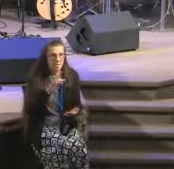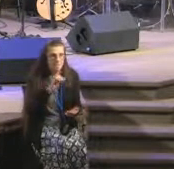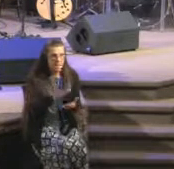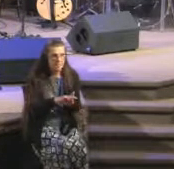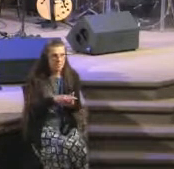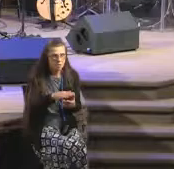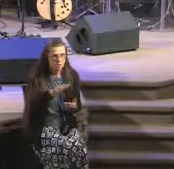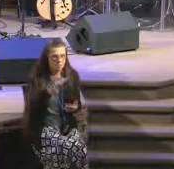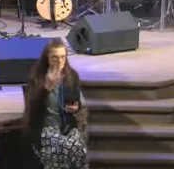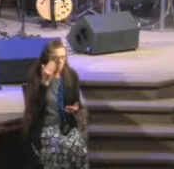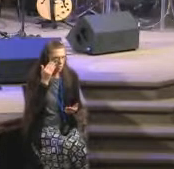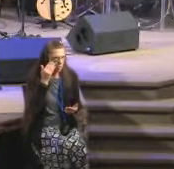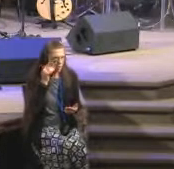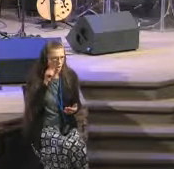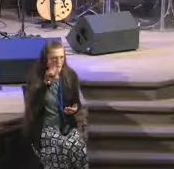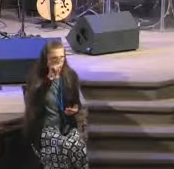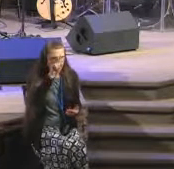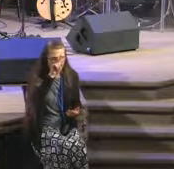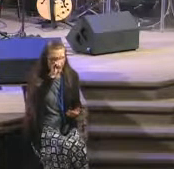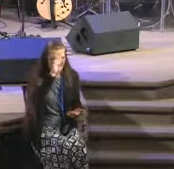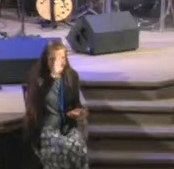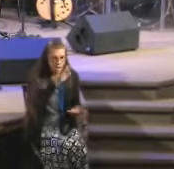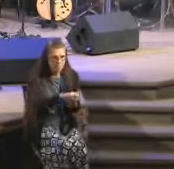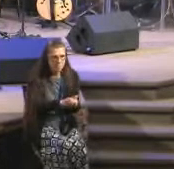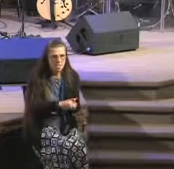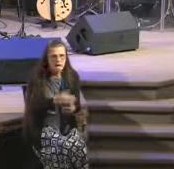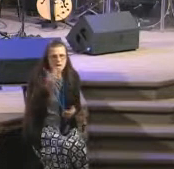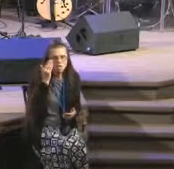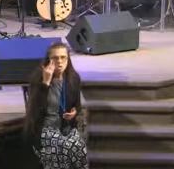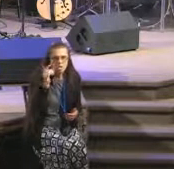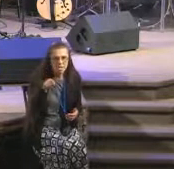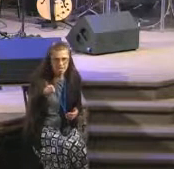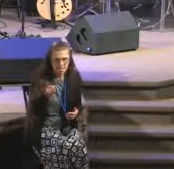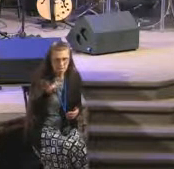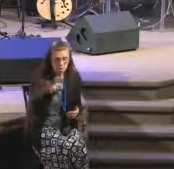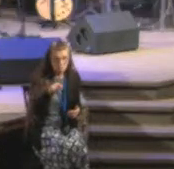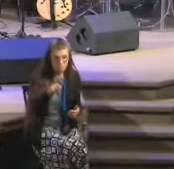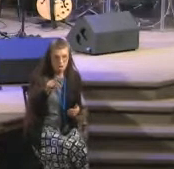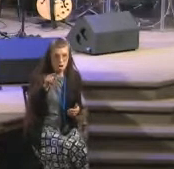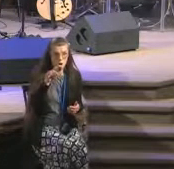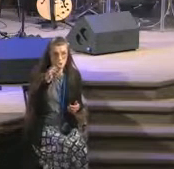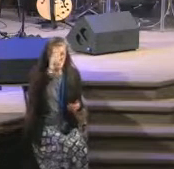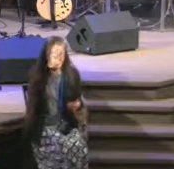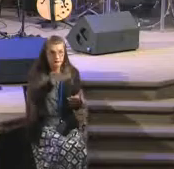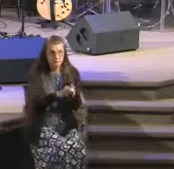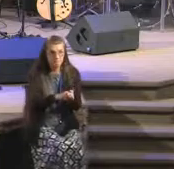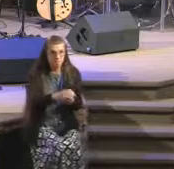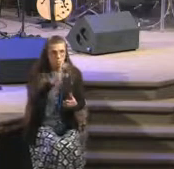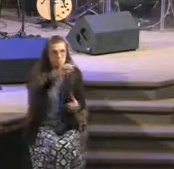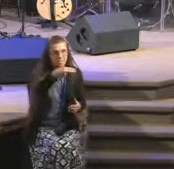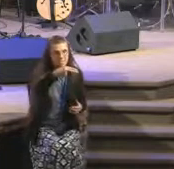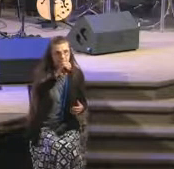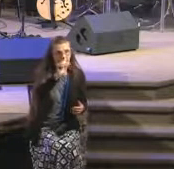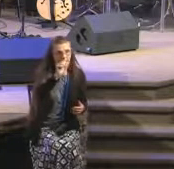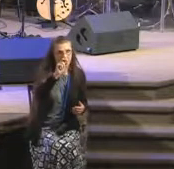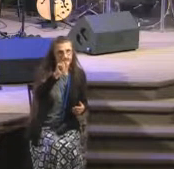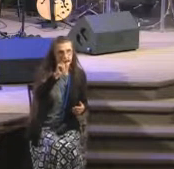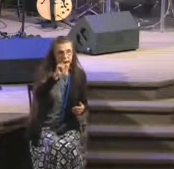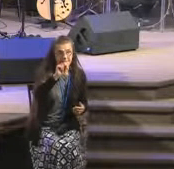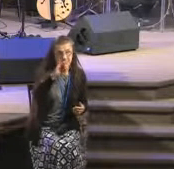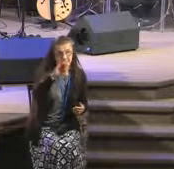knew that her husband was having an affair on her and that the mistress was in the choir. And so as